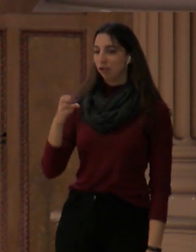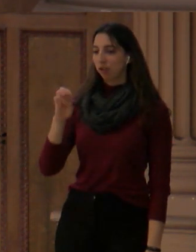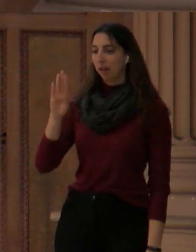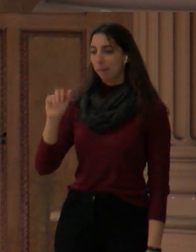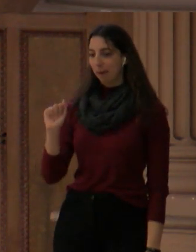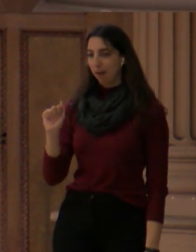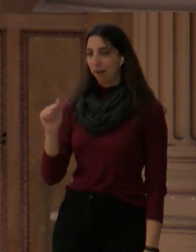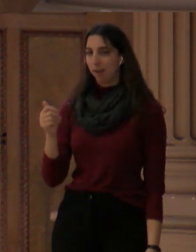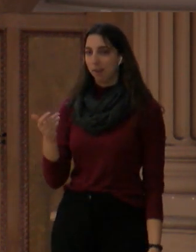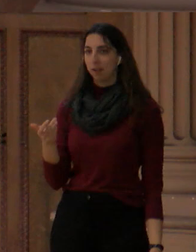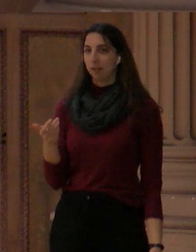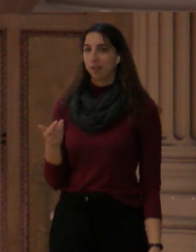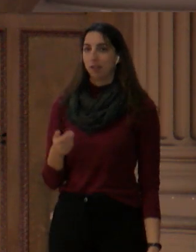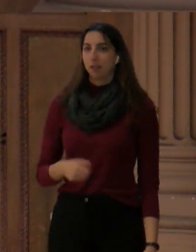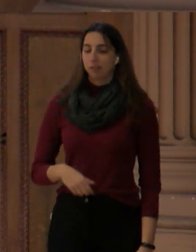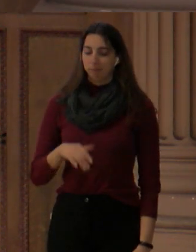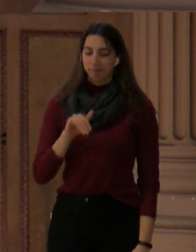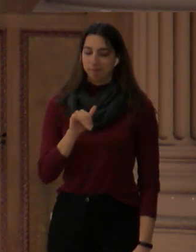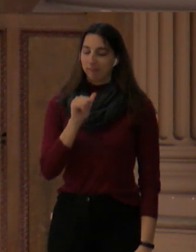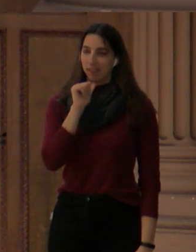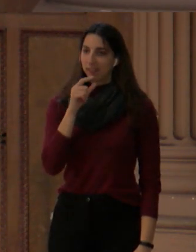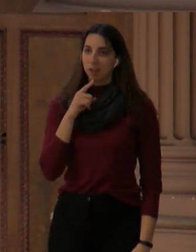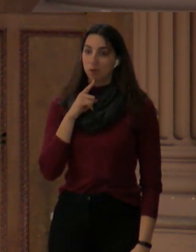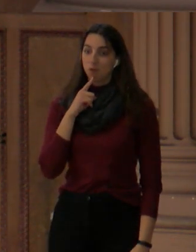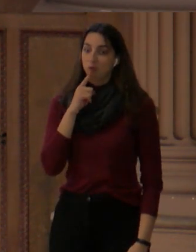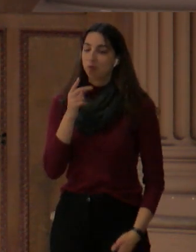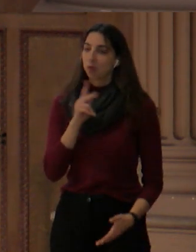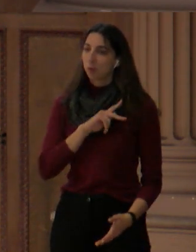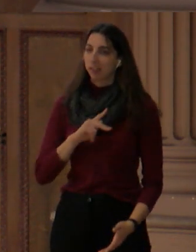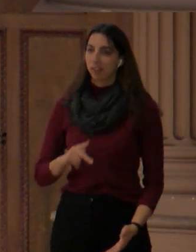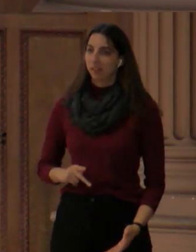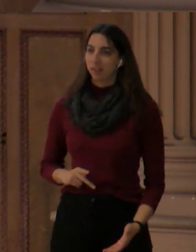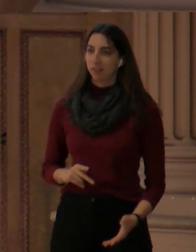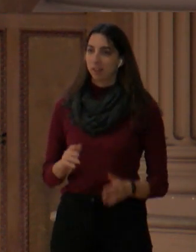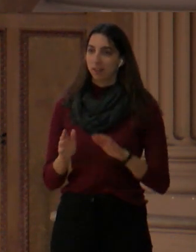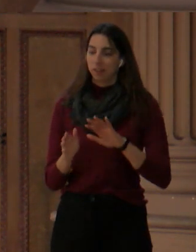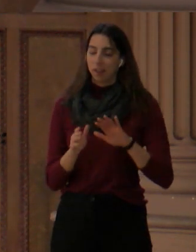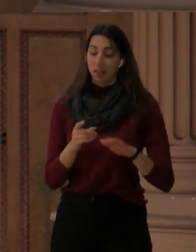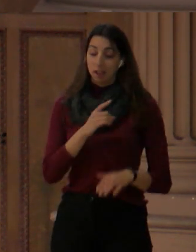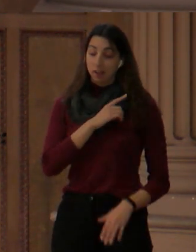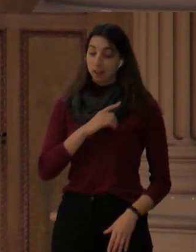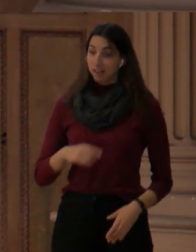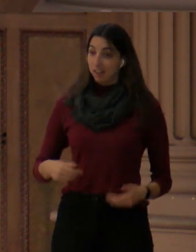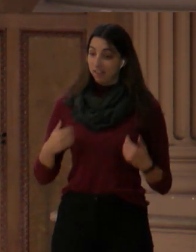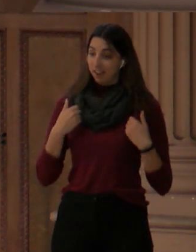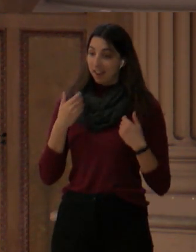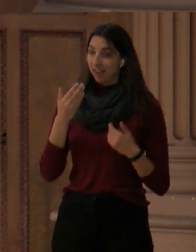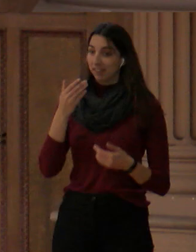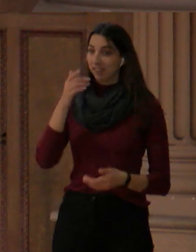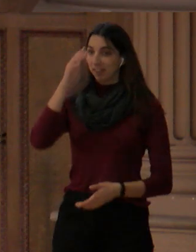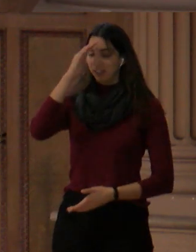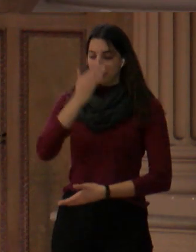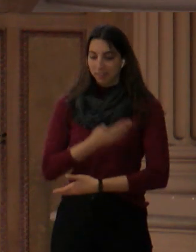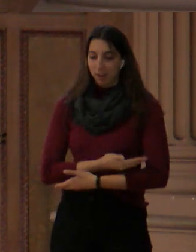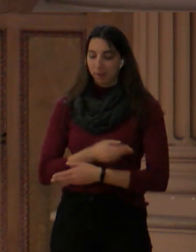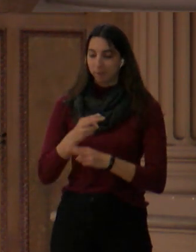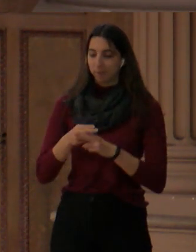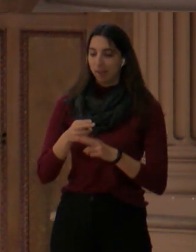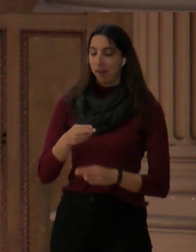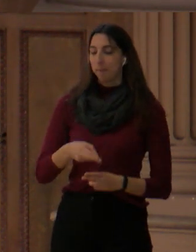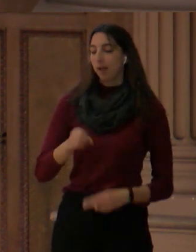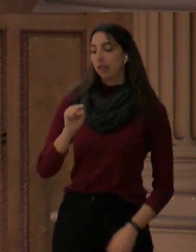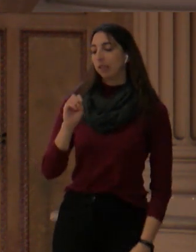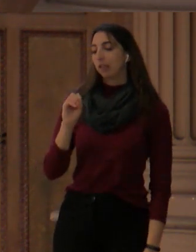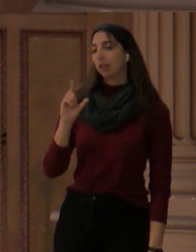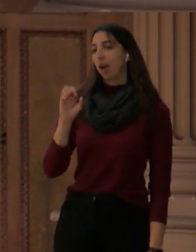wasn't the true king either. But David had this son. And his son's name was Solomon, which means the man of peace,